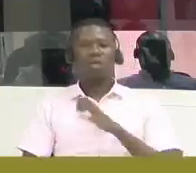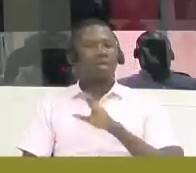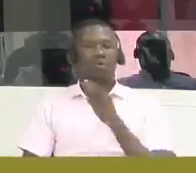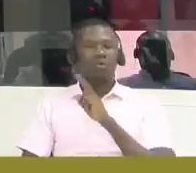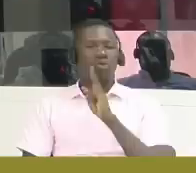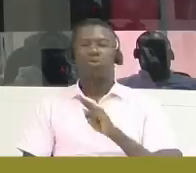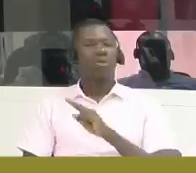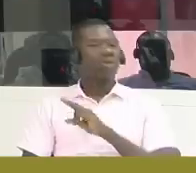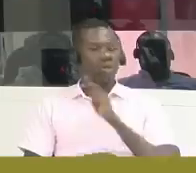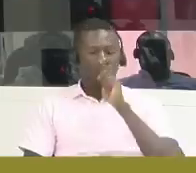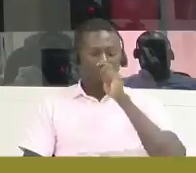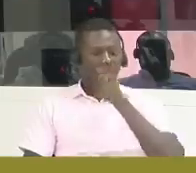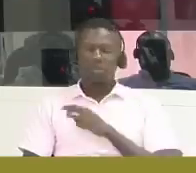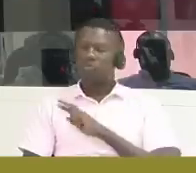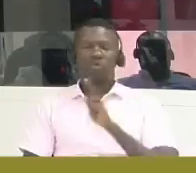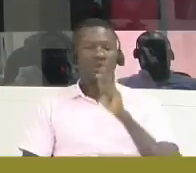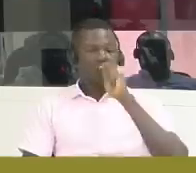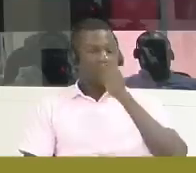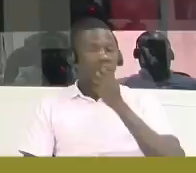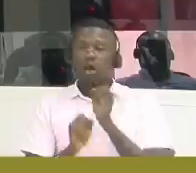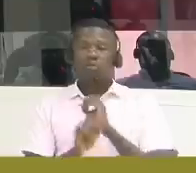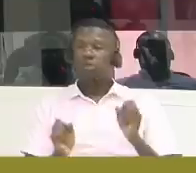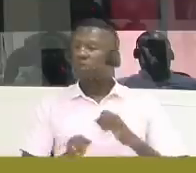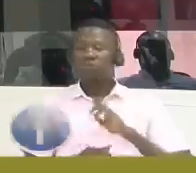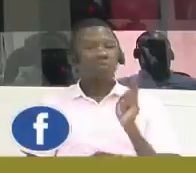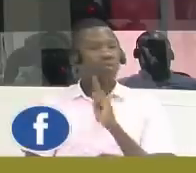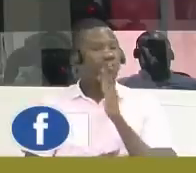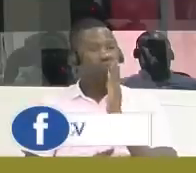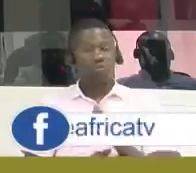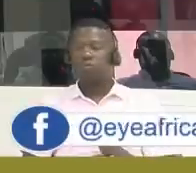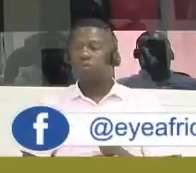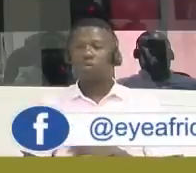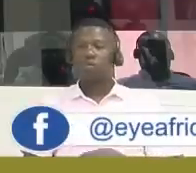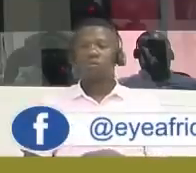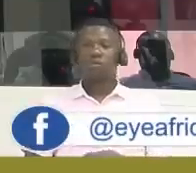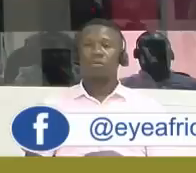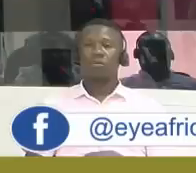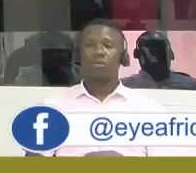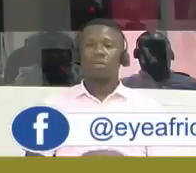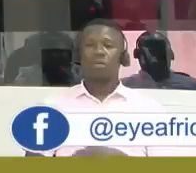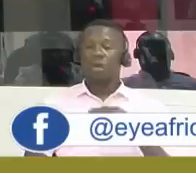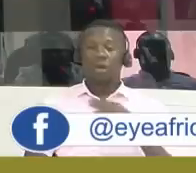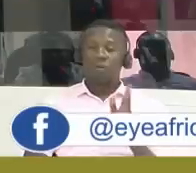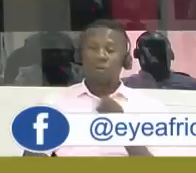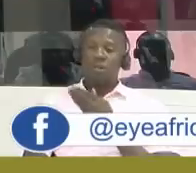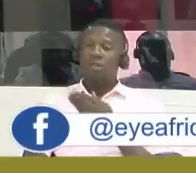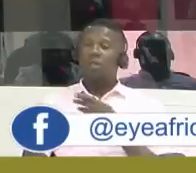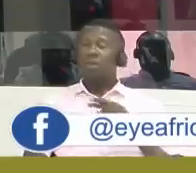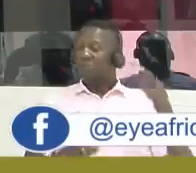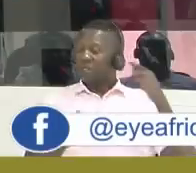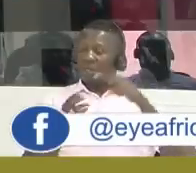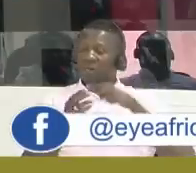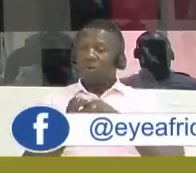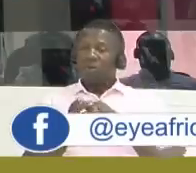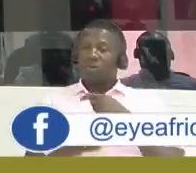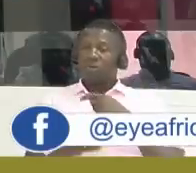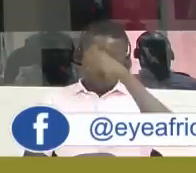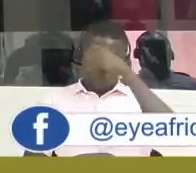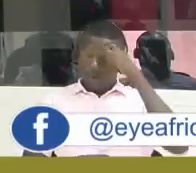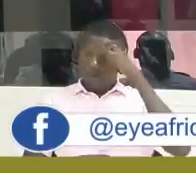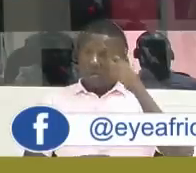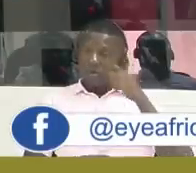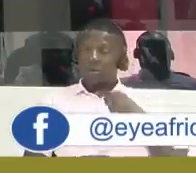dead. That's not true. I went with him until when he was going to walk, I went with him